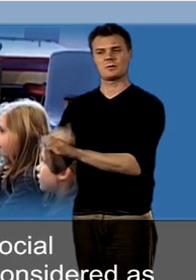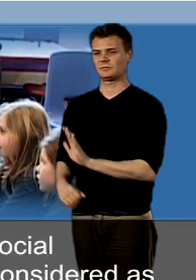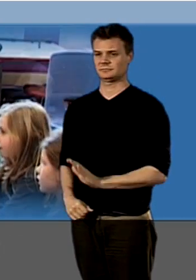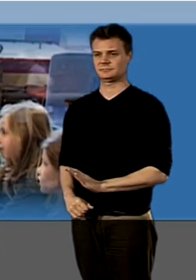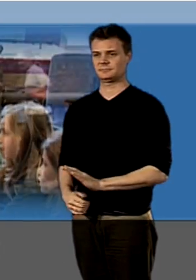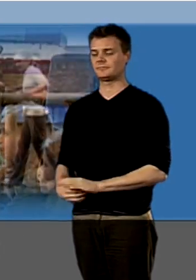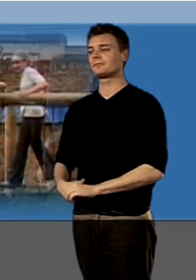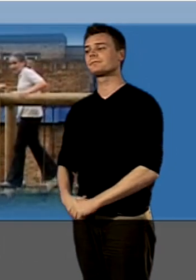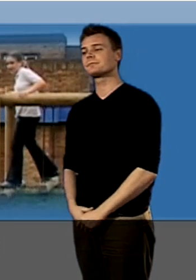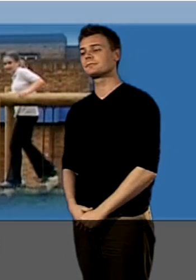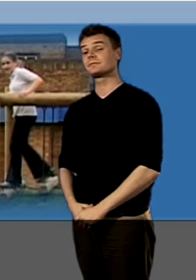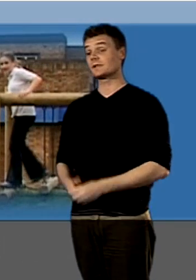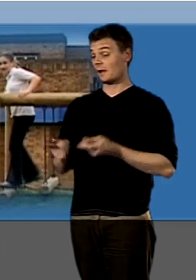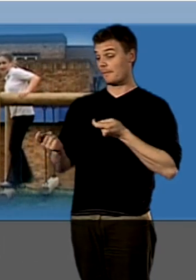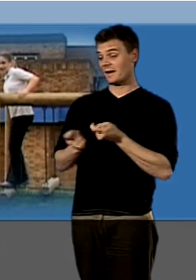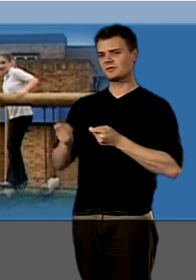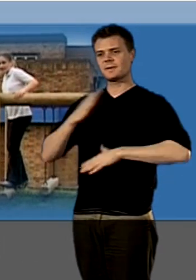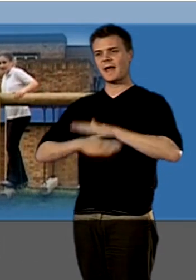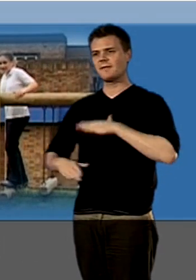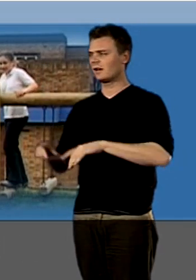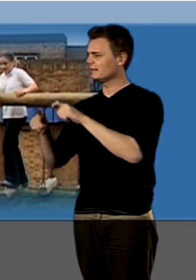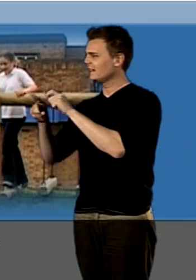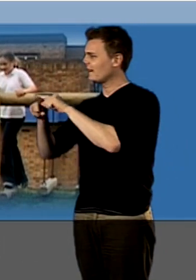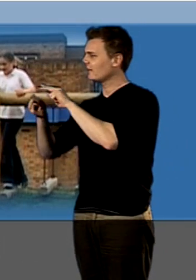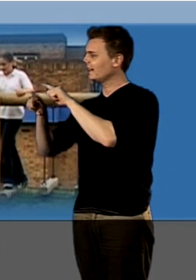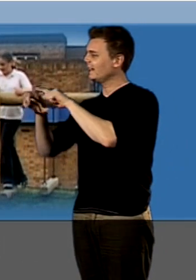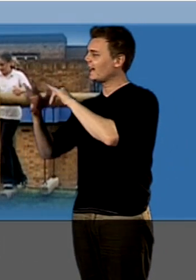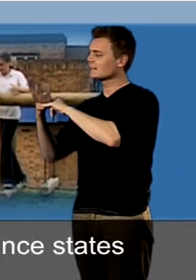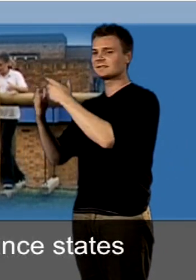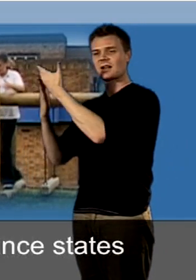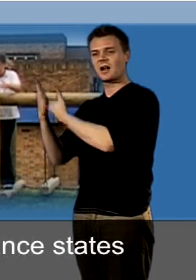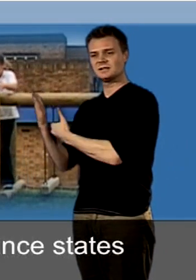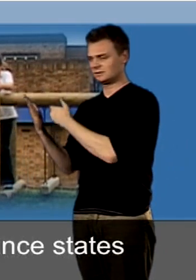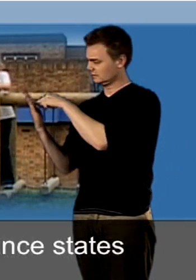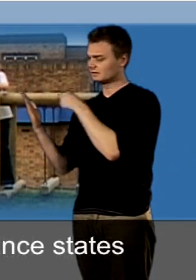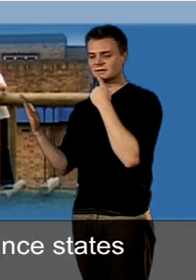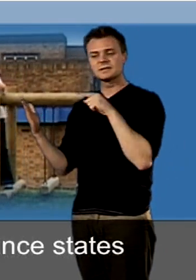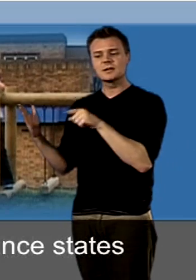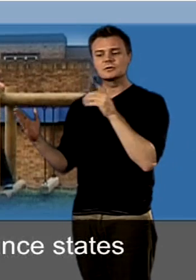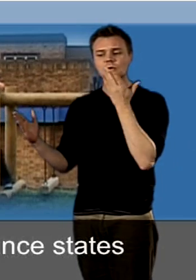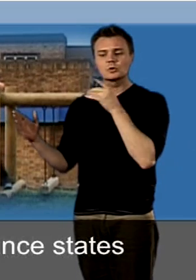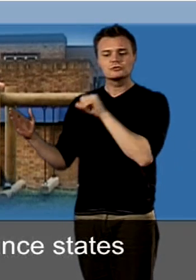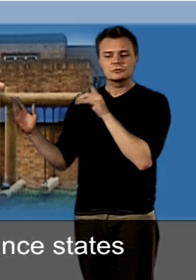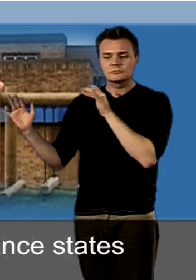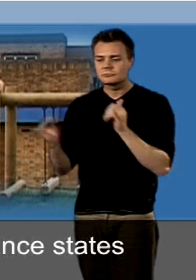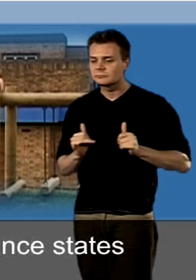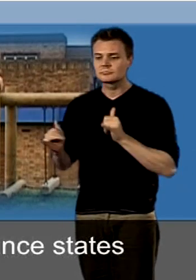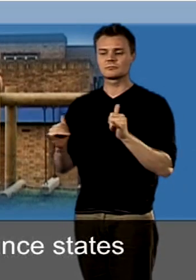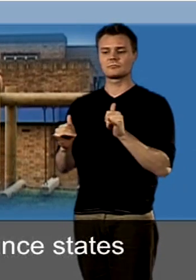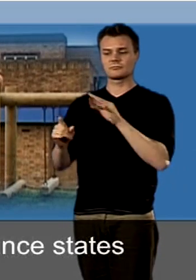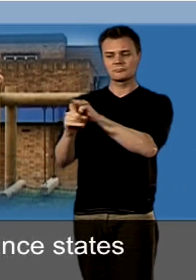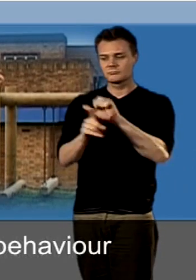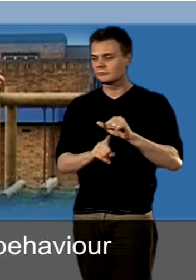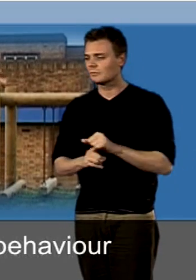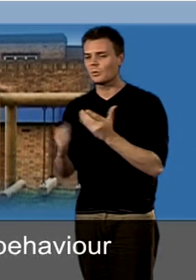be considered as disabled pupils under the Disability Discrimination Act. In managing behaviour, DFES guidance states that